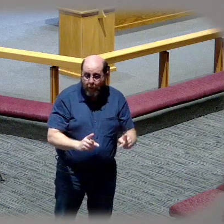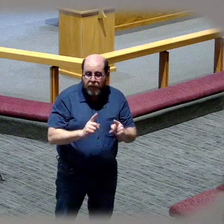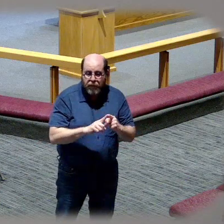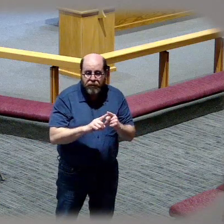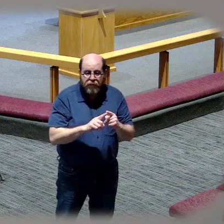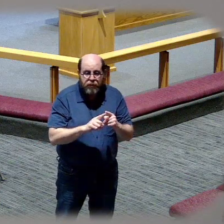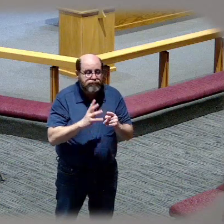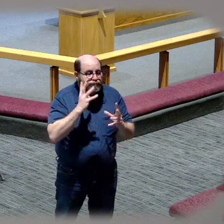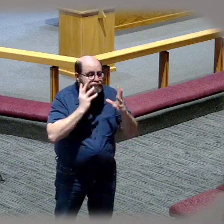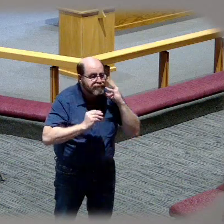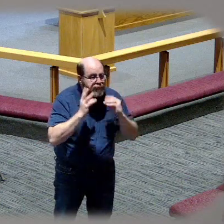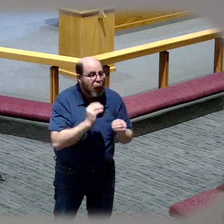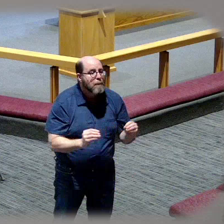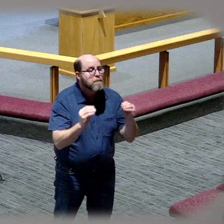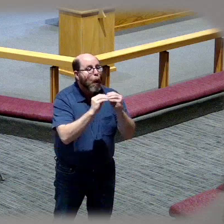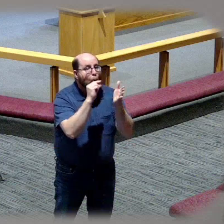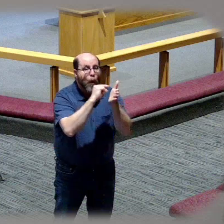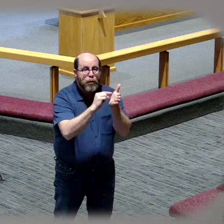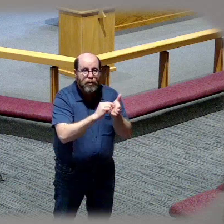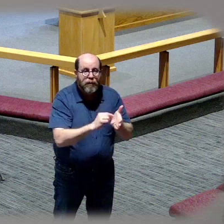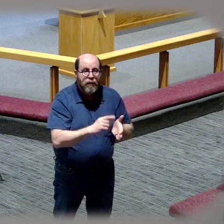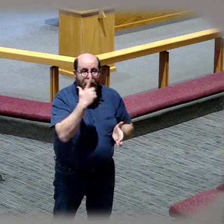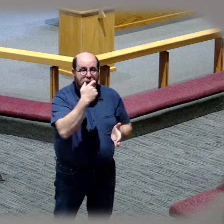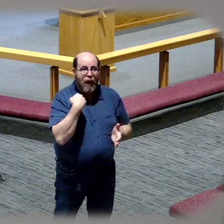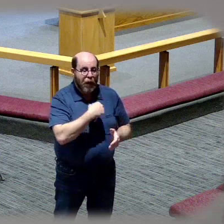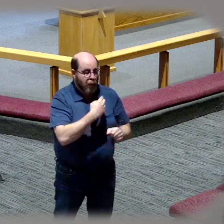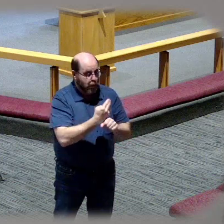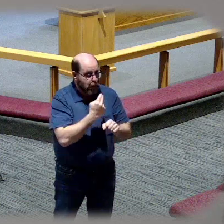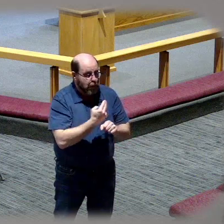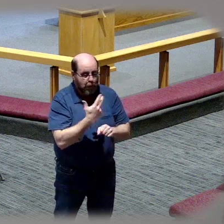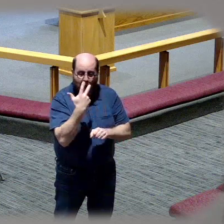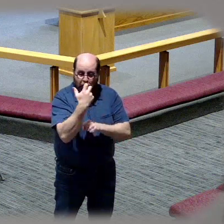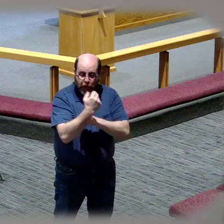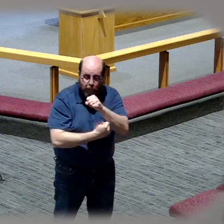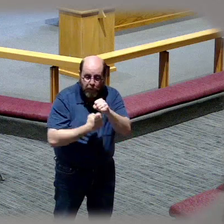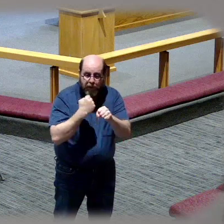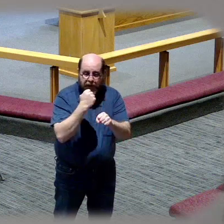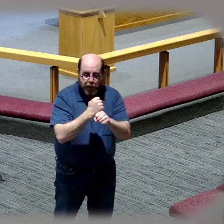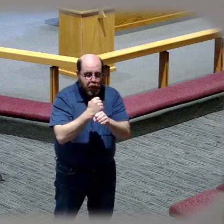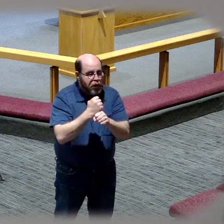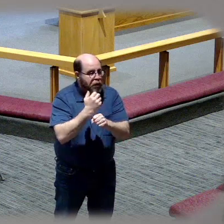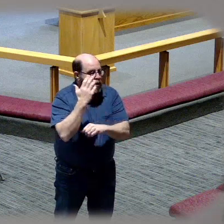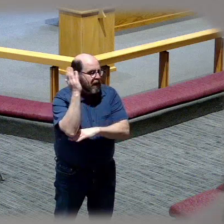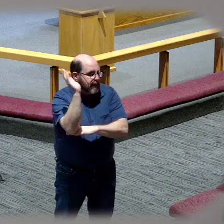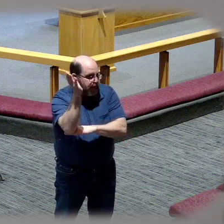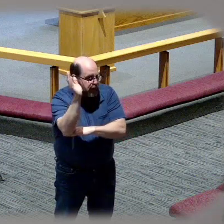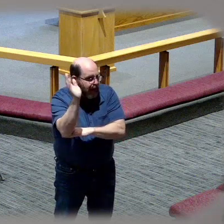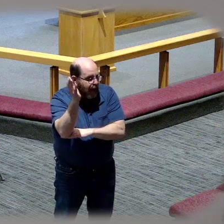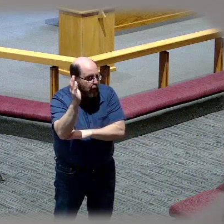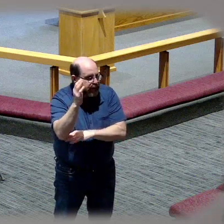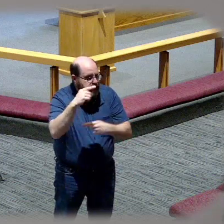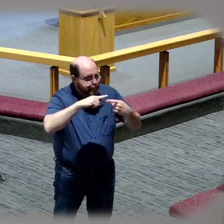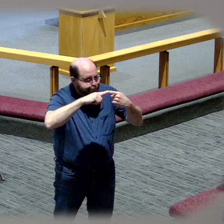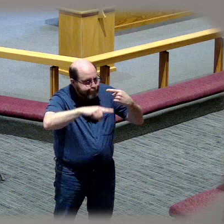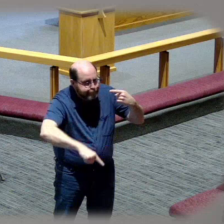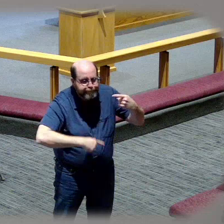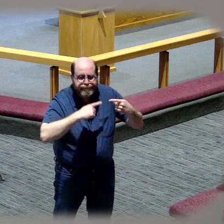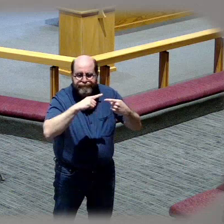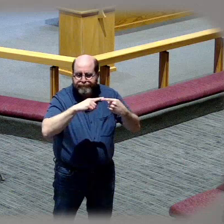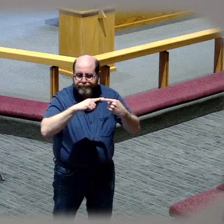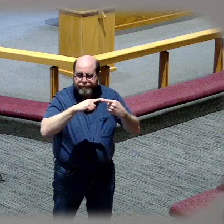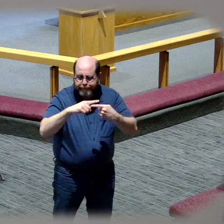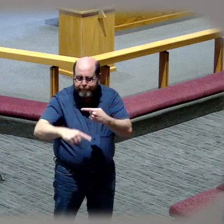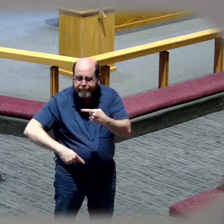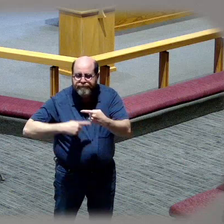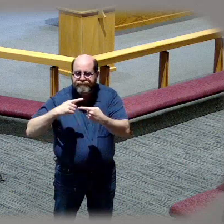through more of Scripture because we use a three-year lectionary. And all of this is, I guess, inside baseball, but